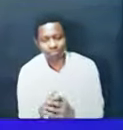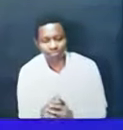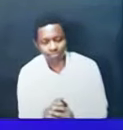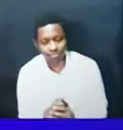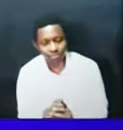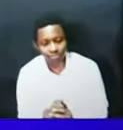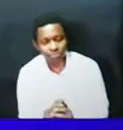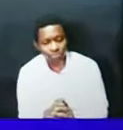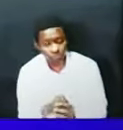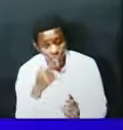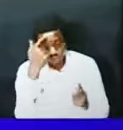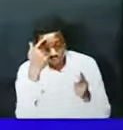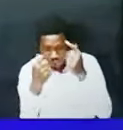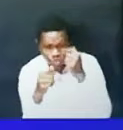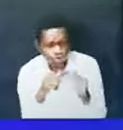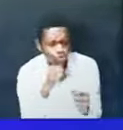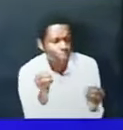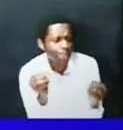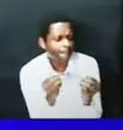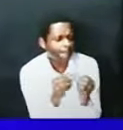Now